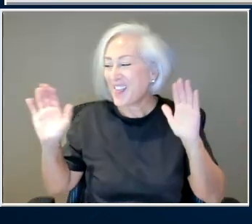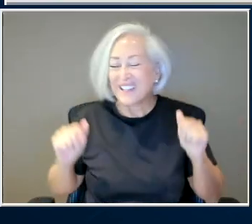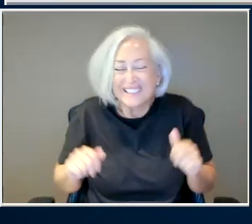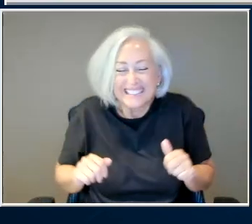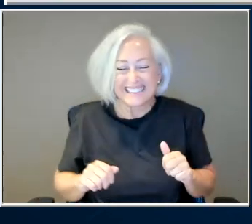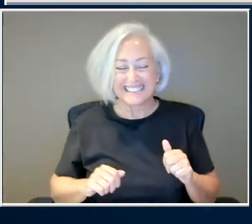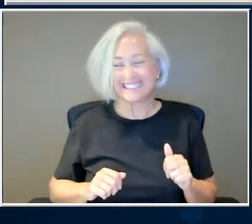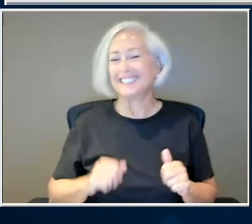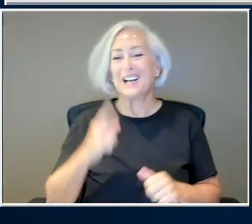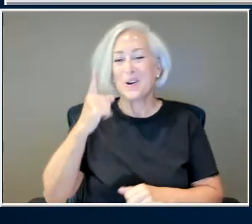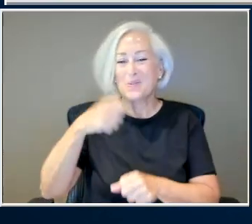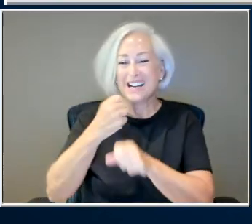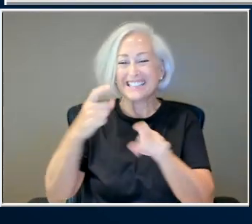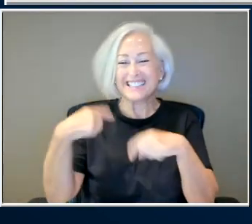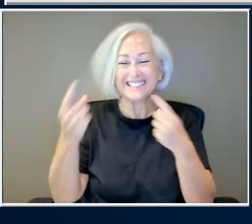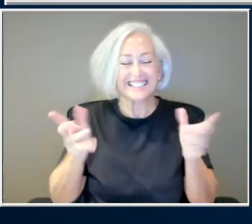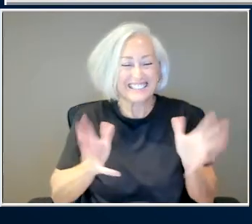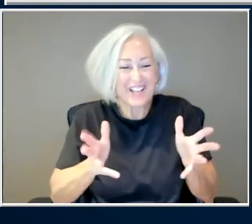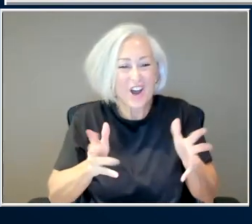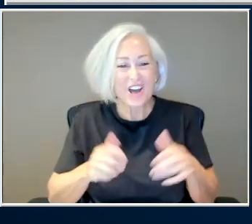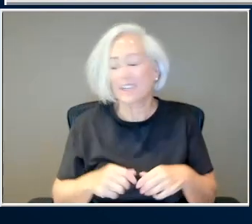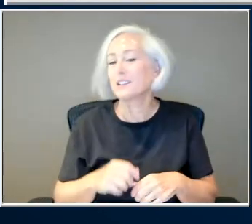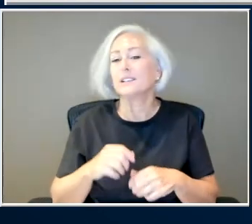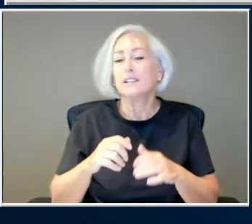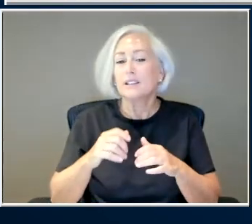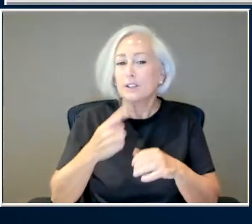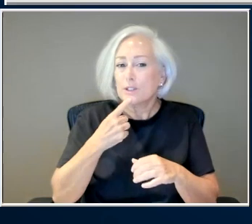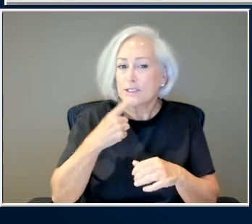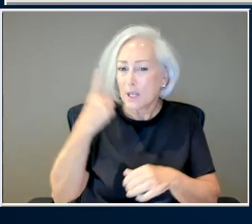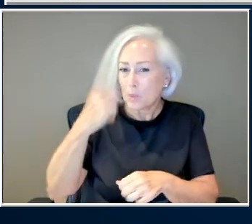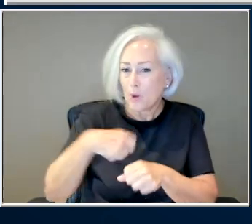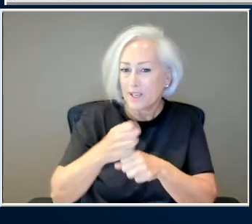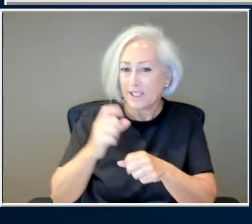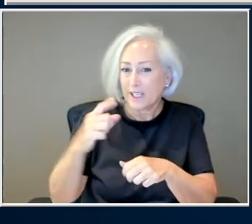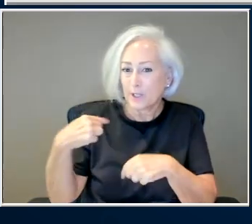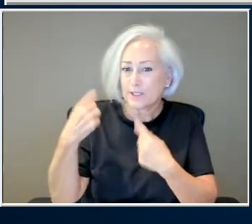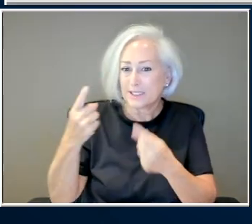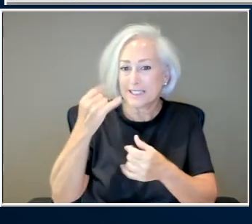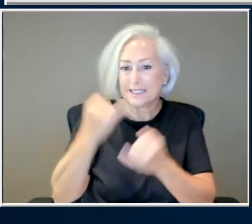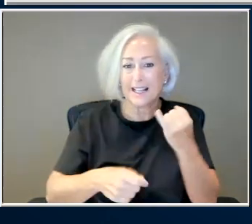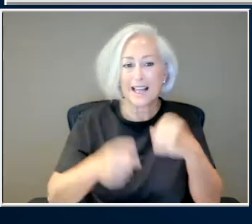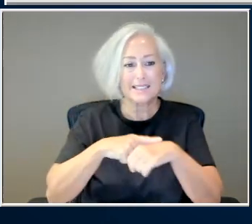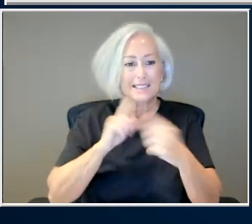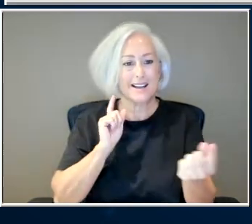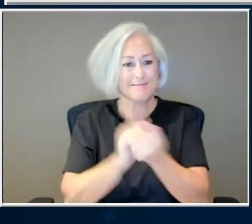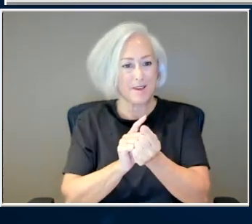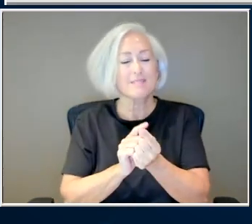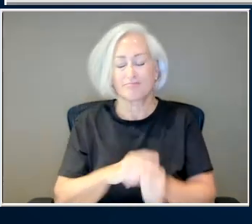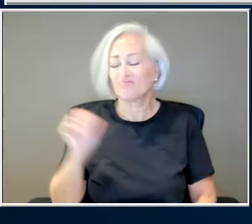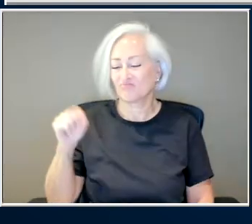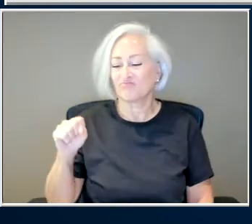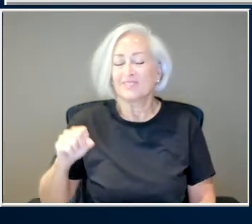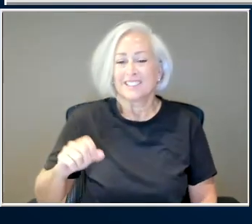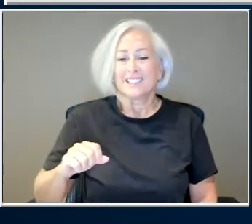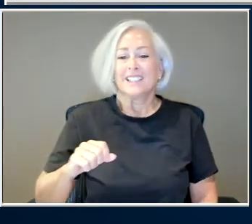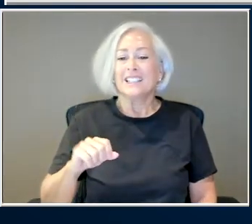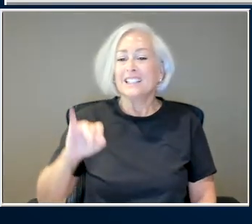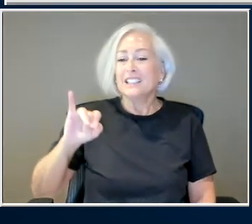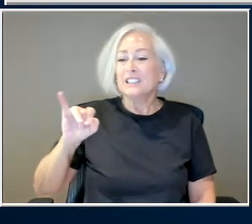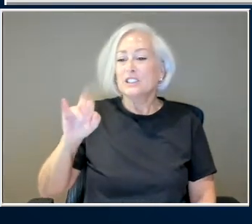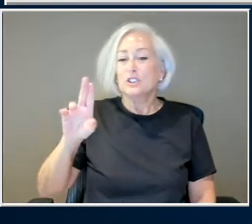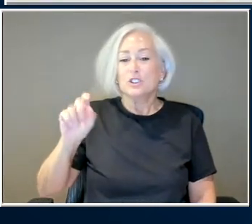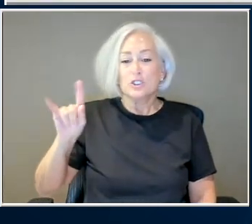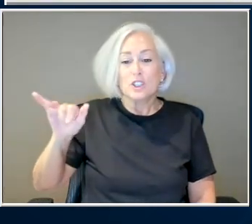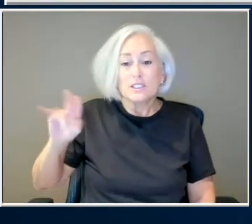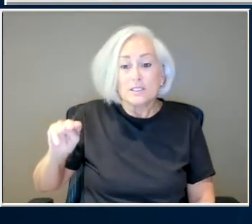year. How long has it been since you guys have seen? About a year? About a year. Since we've seen each other. About a year. Okay. So, Justin, while Anna was